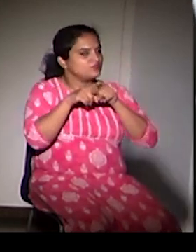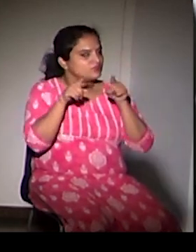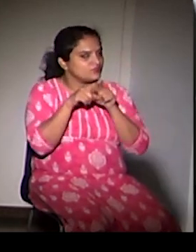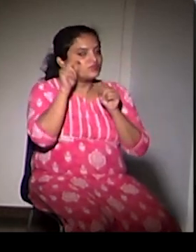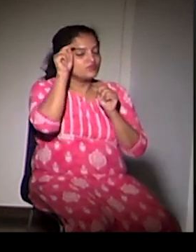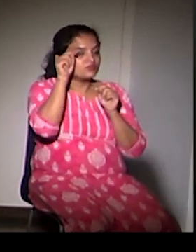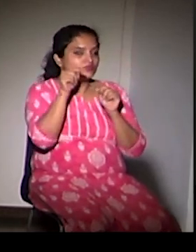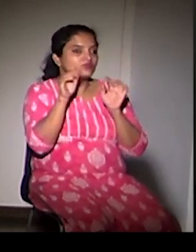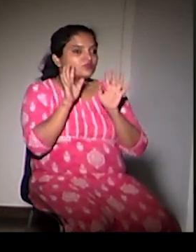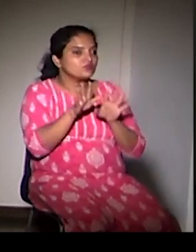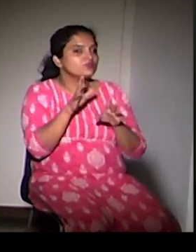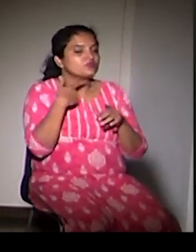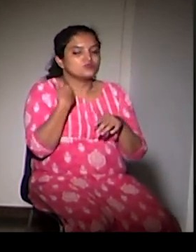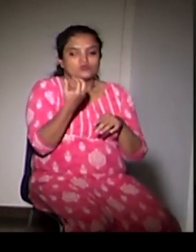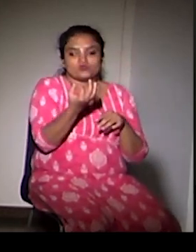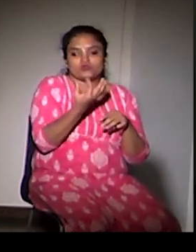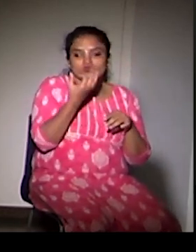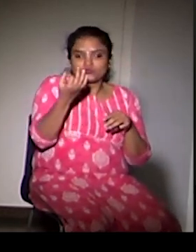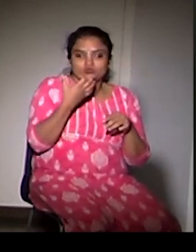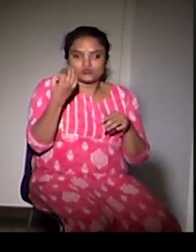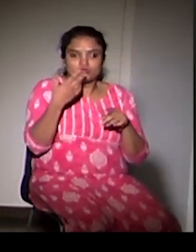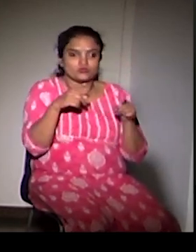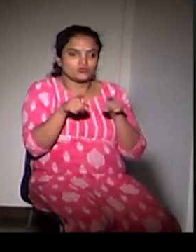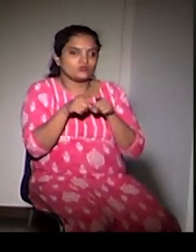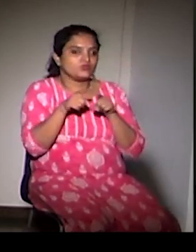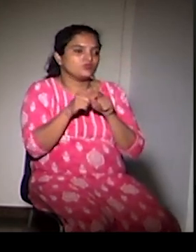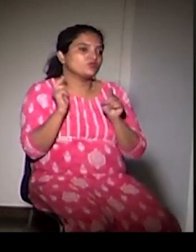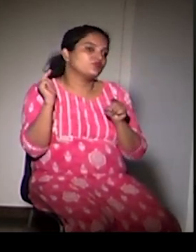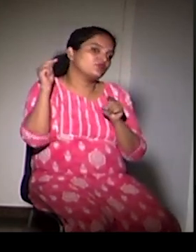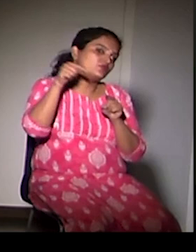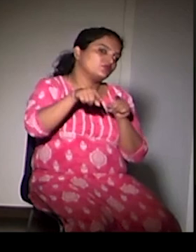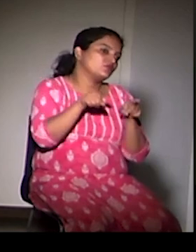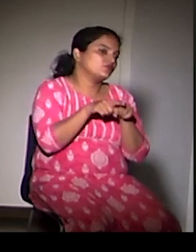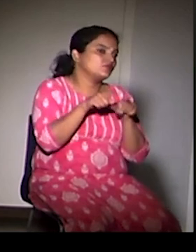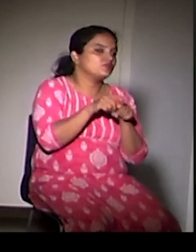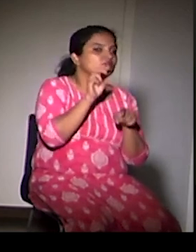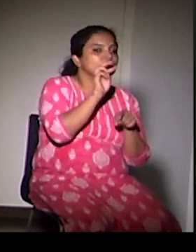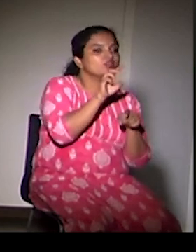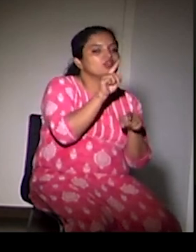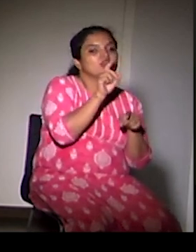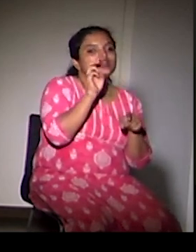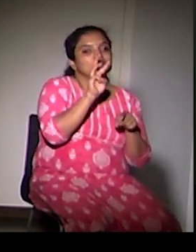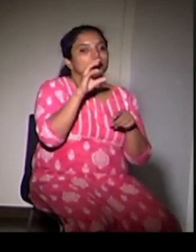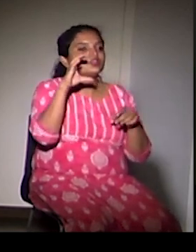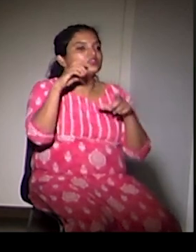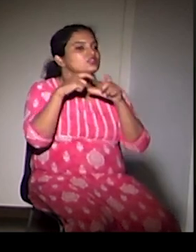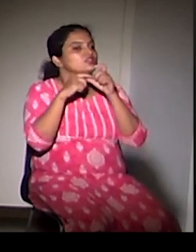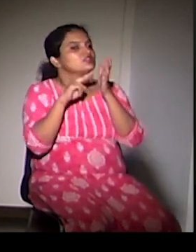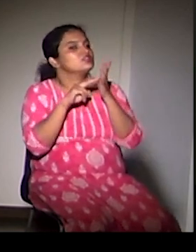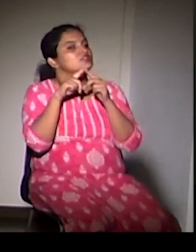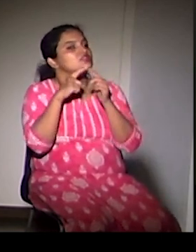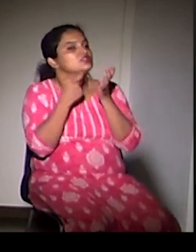amongst the new Muslim rulers who came in from the 13th century onwards.